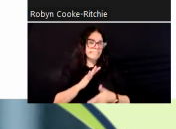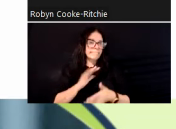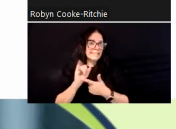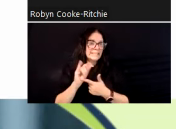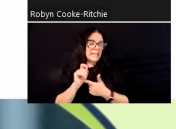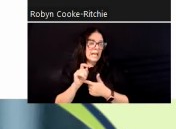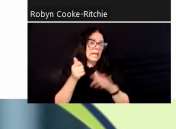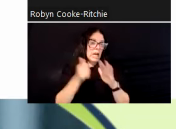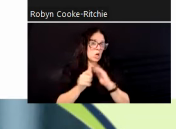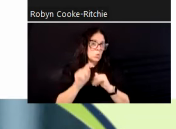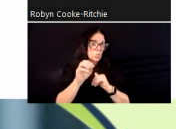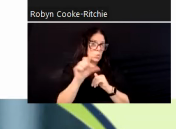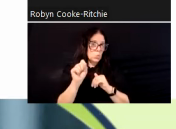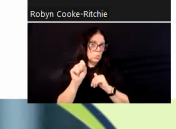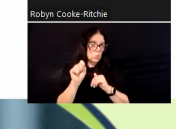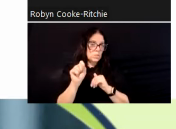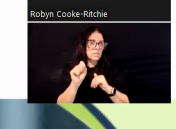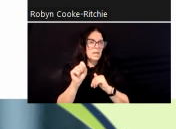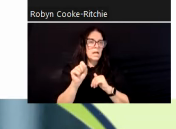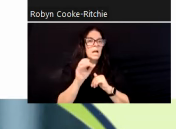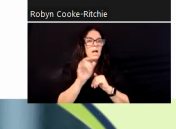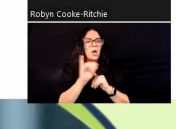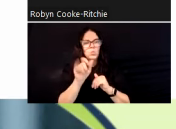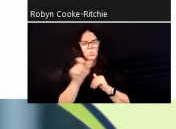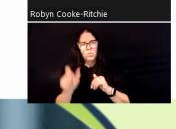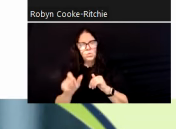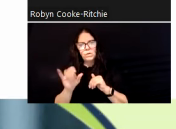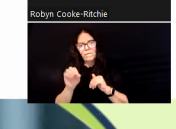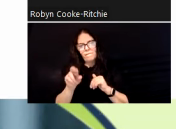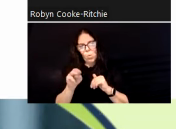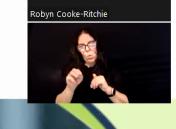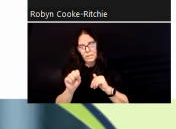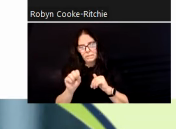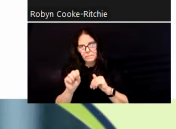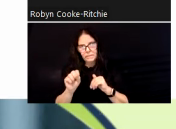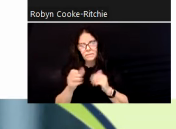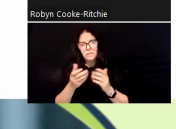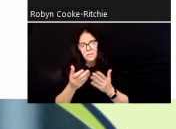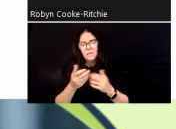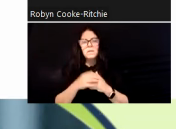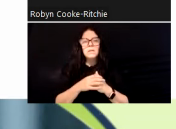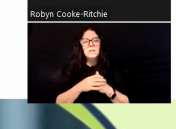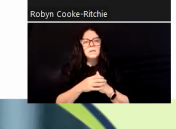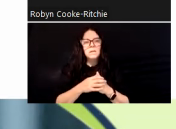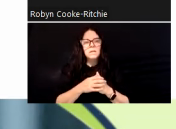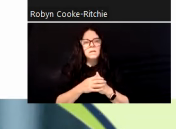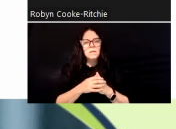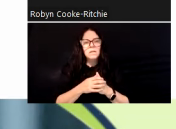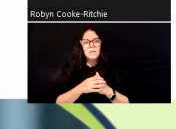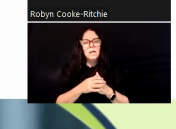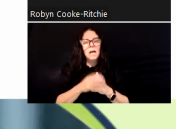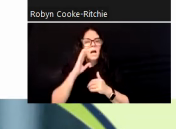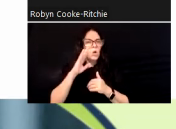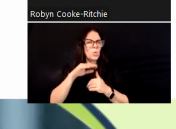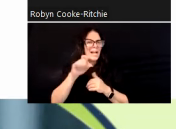and the submenu of forms. So you know that we have to obviously use the LBS participant